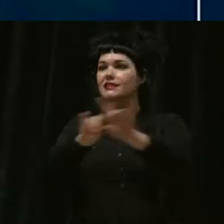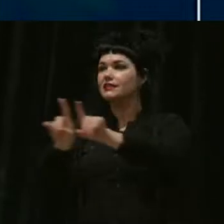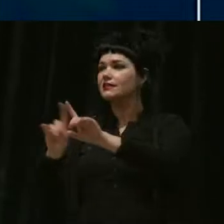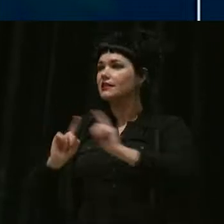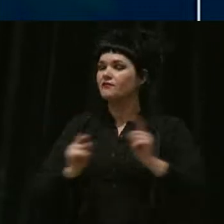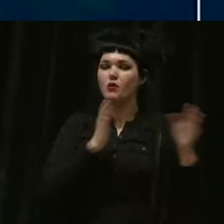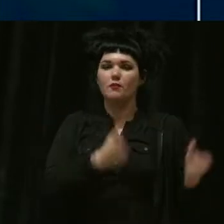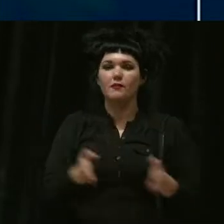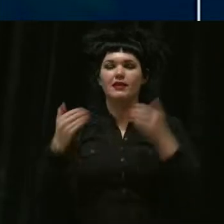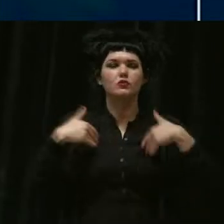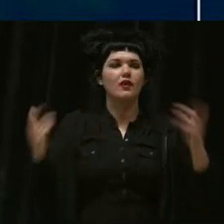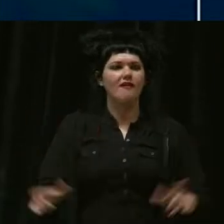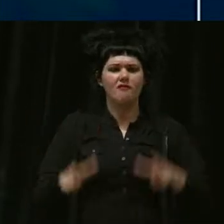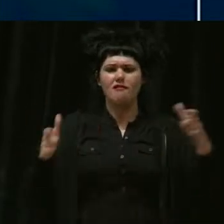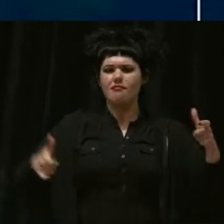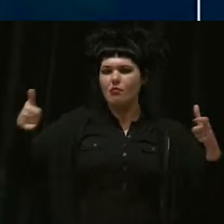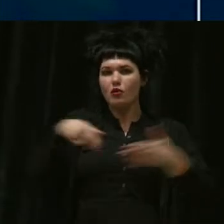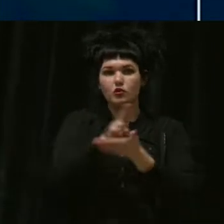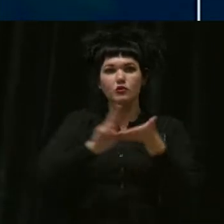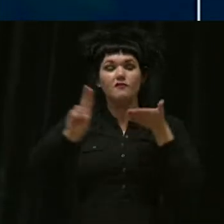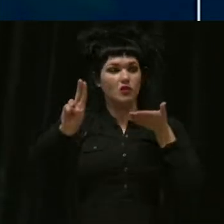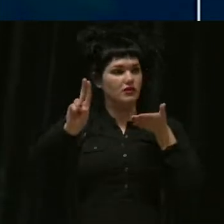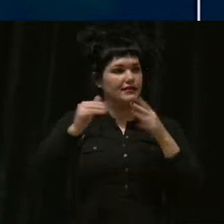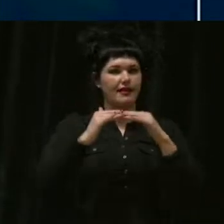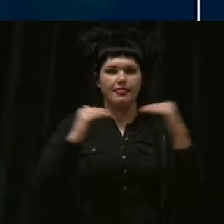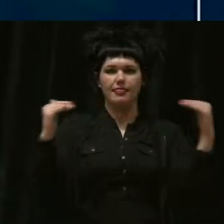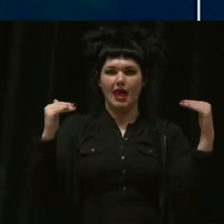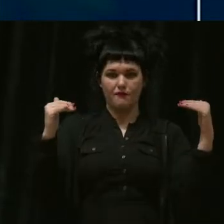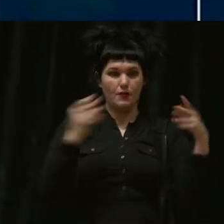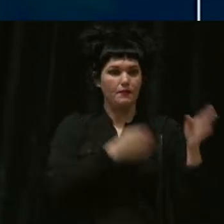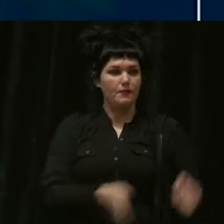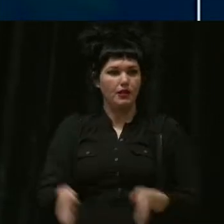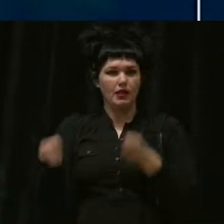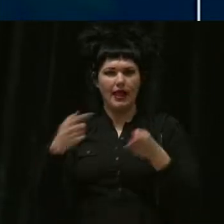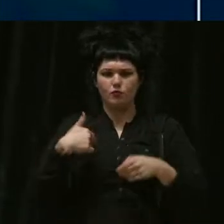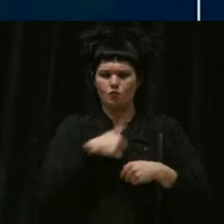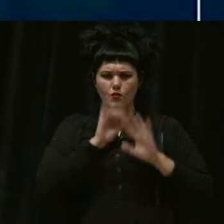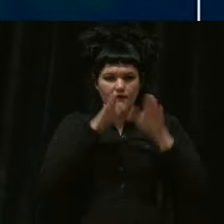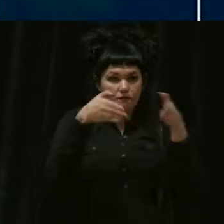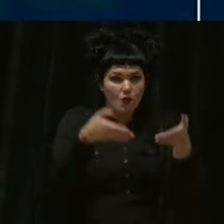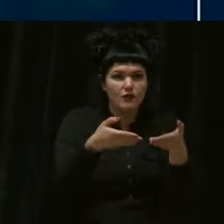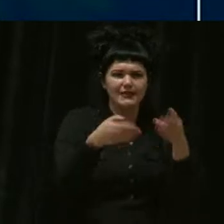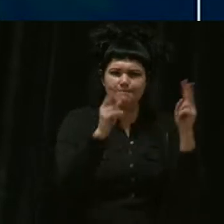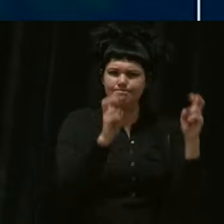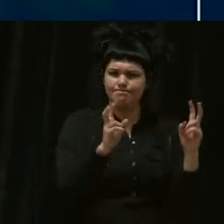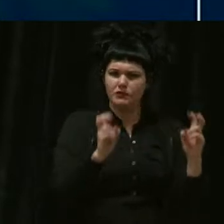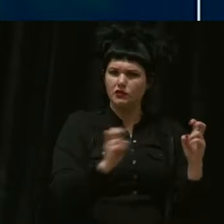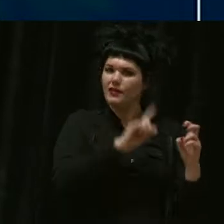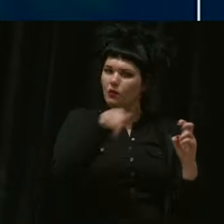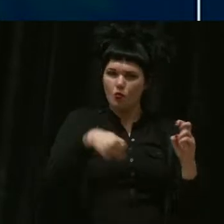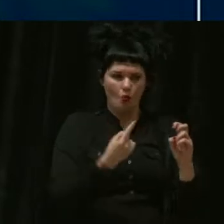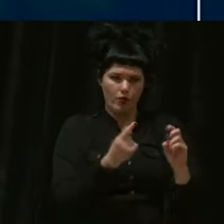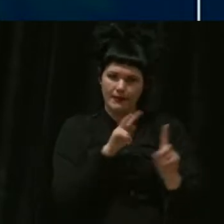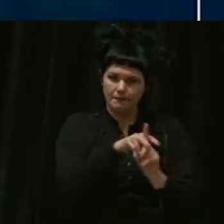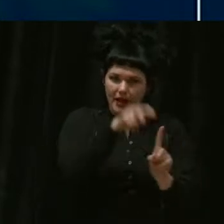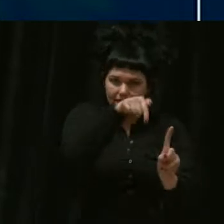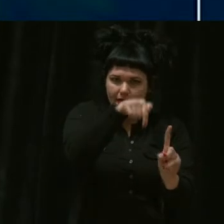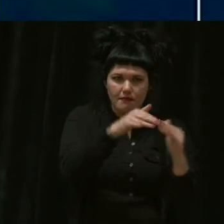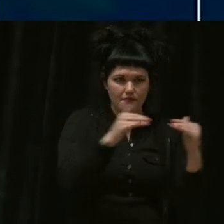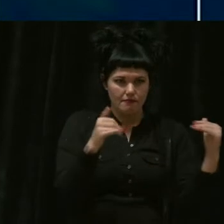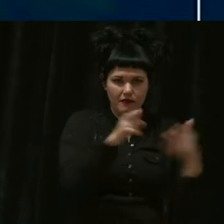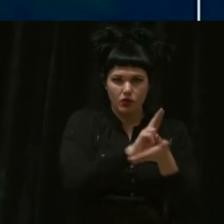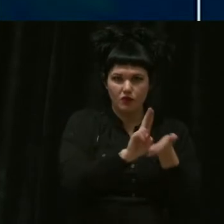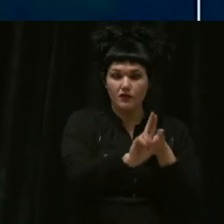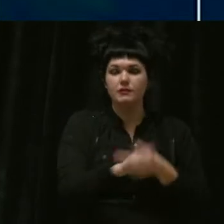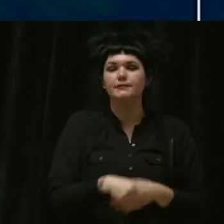a larger university-level plan that addresses issues that can only be addressed at the level of the university. Also